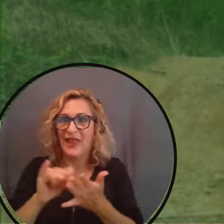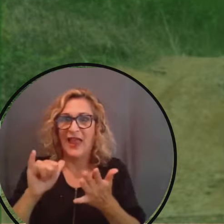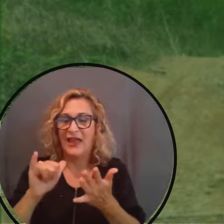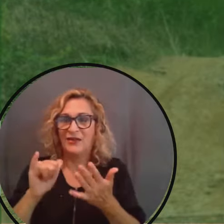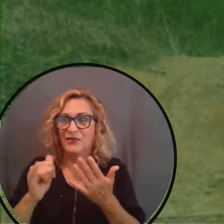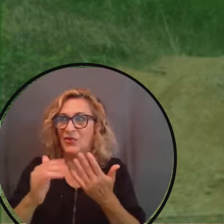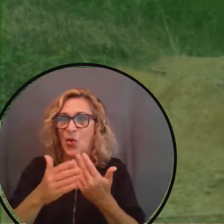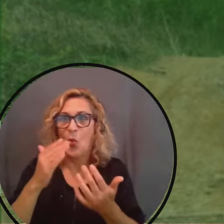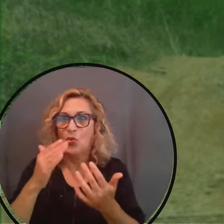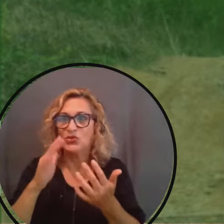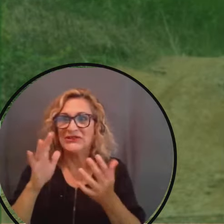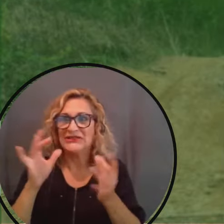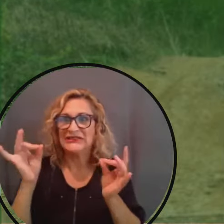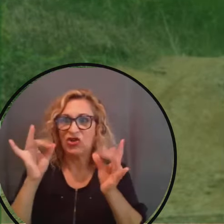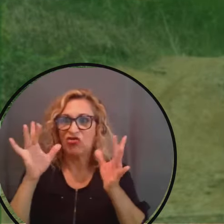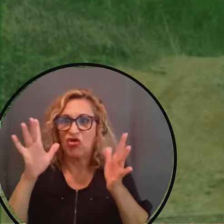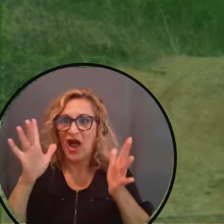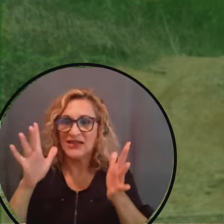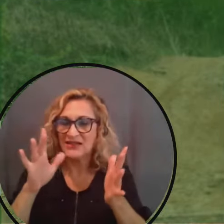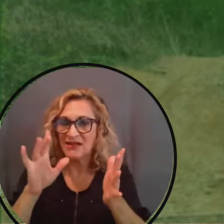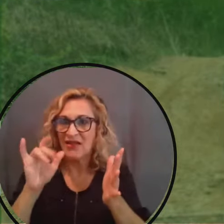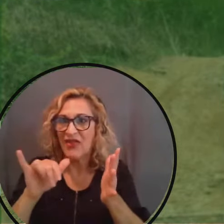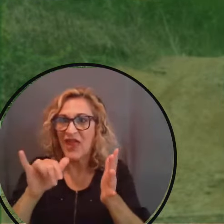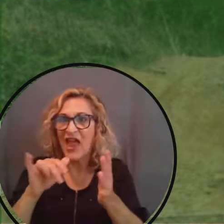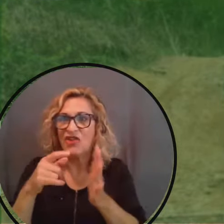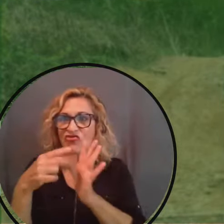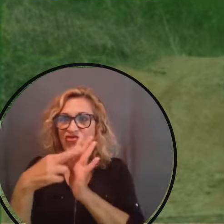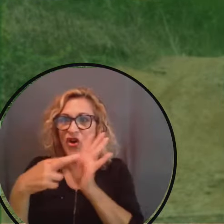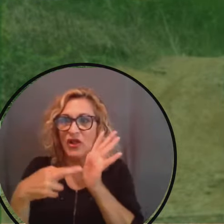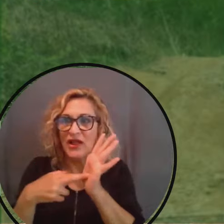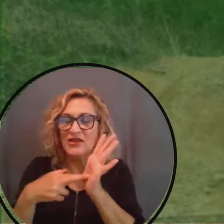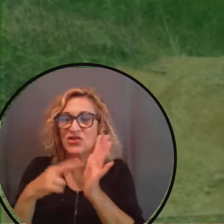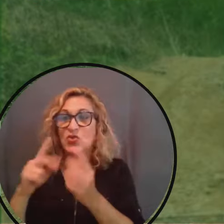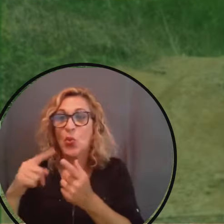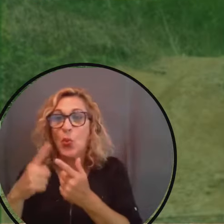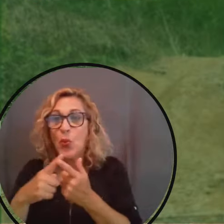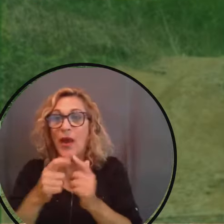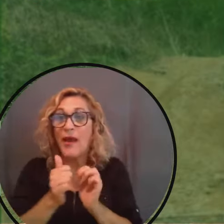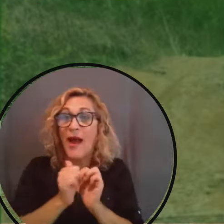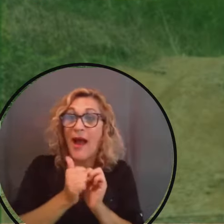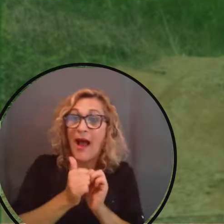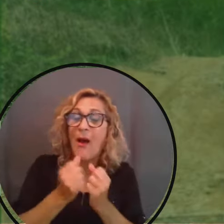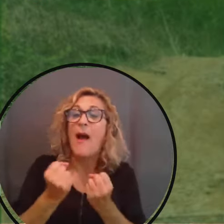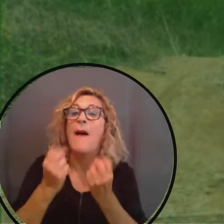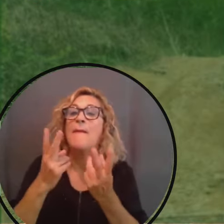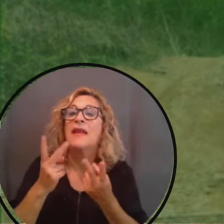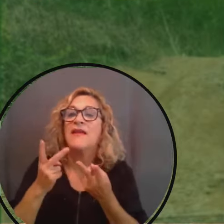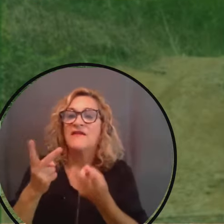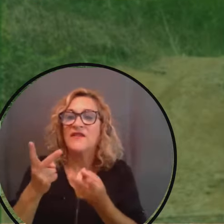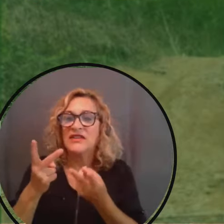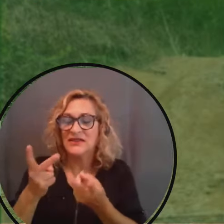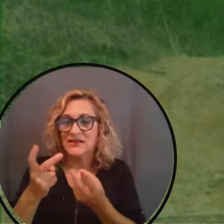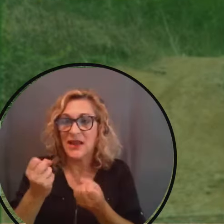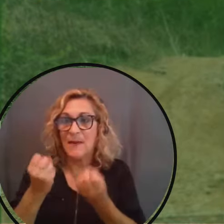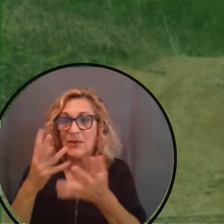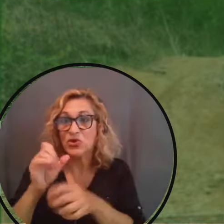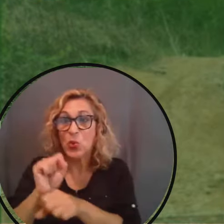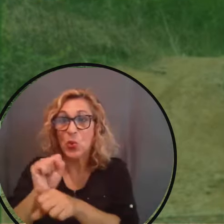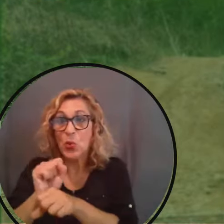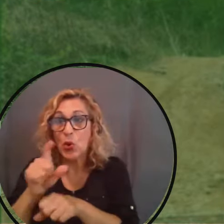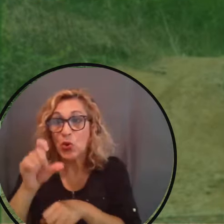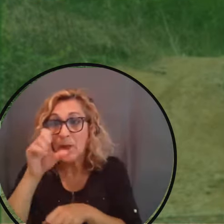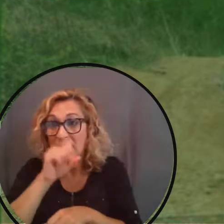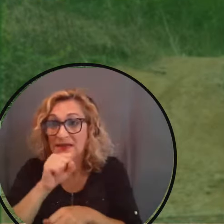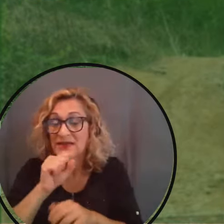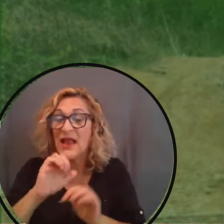almost regulations that really restricted when and how and how many visits and how much work you must miss and how much child care